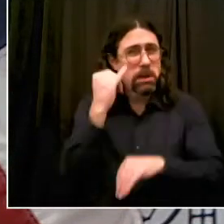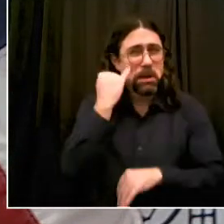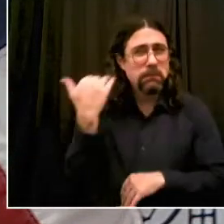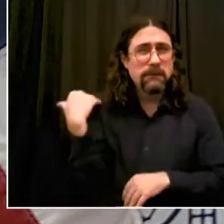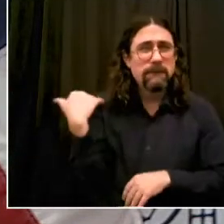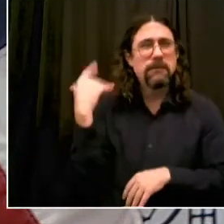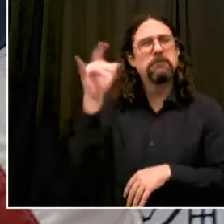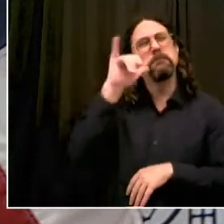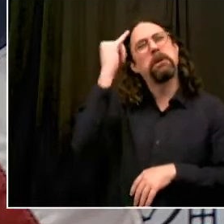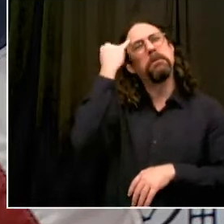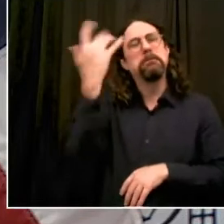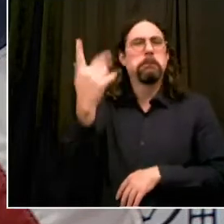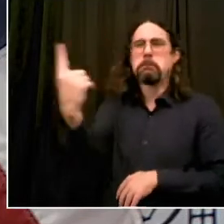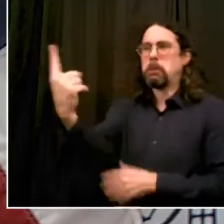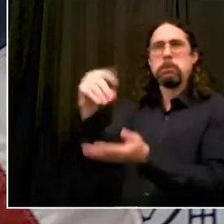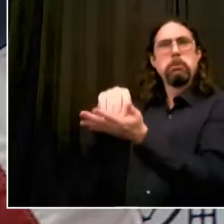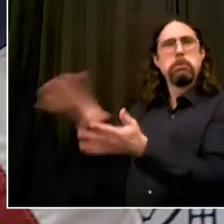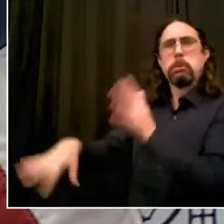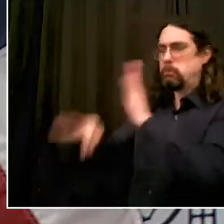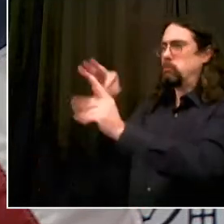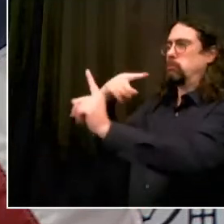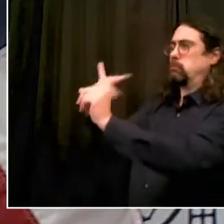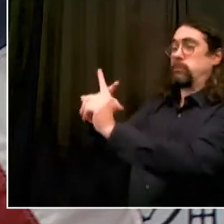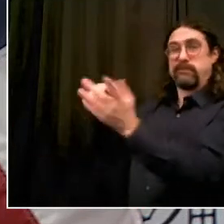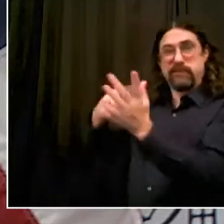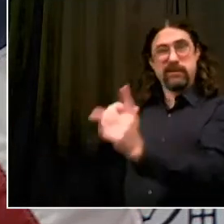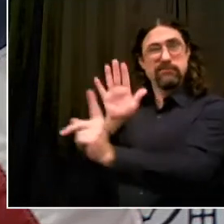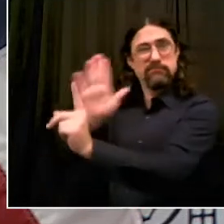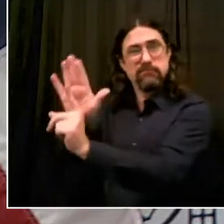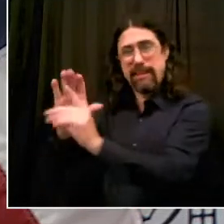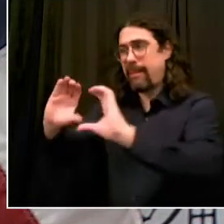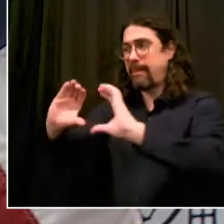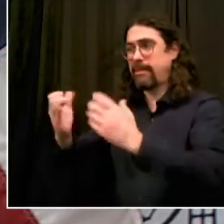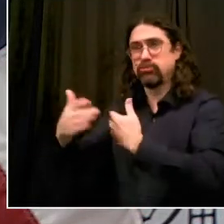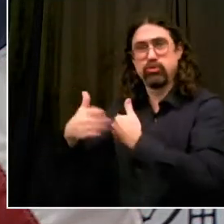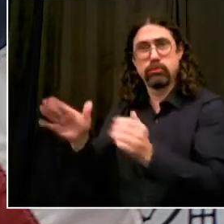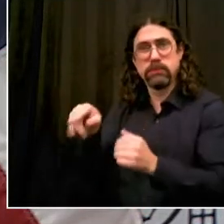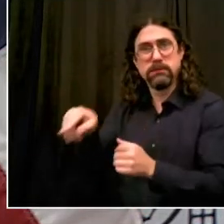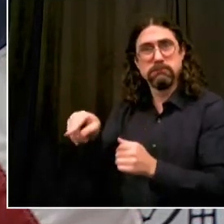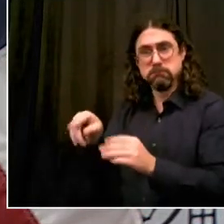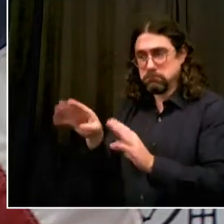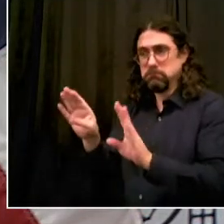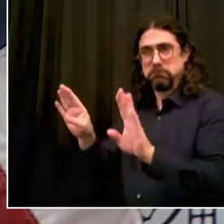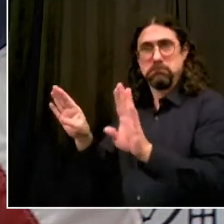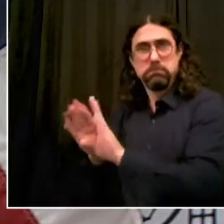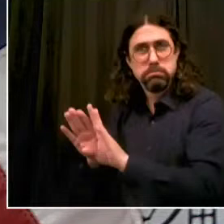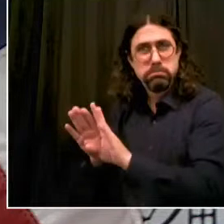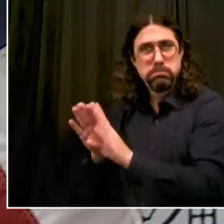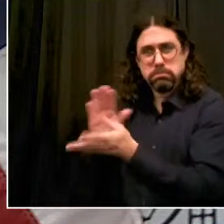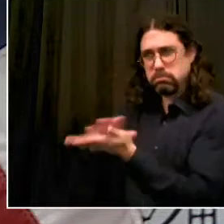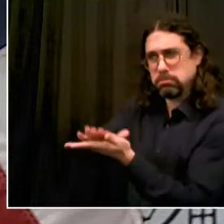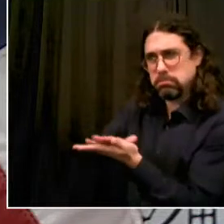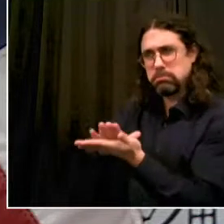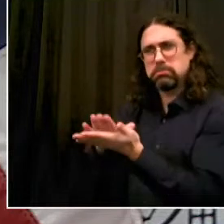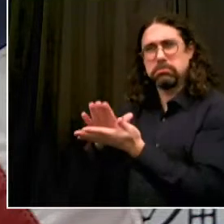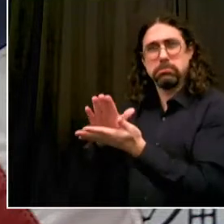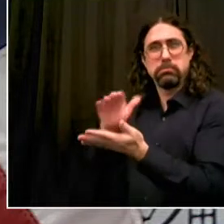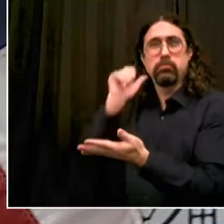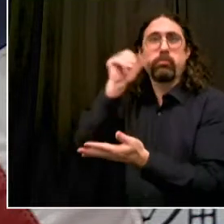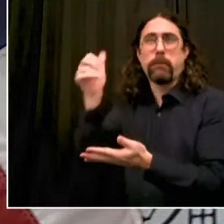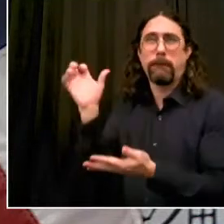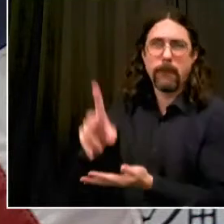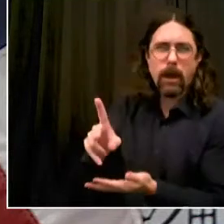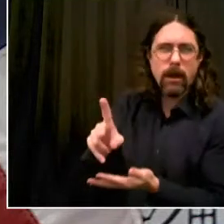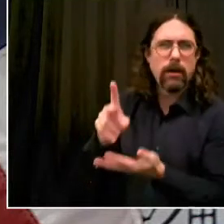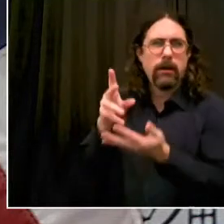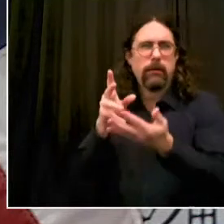continue. And there'll always be an investigation. If they find something that requires temporary closure, there's always an investigation to determine